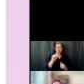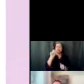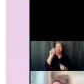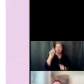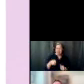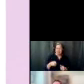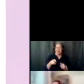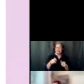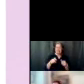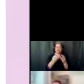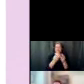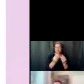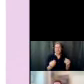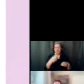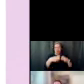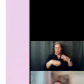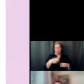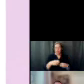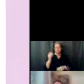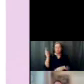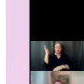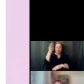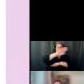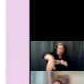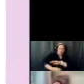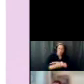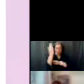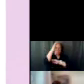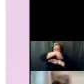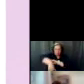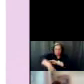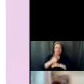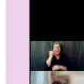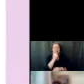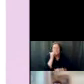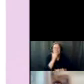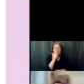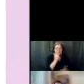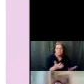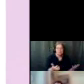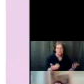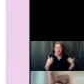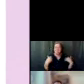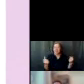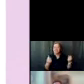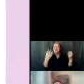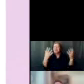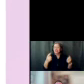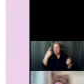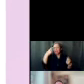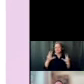365, right? Every day of our lives, and so we have a lot to contribute, and I think doing